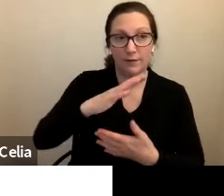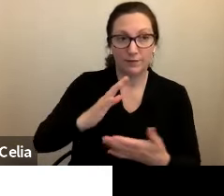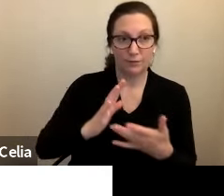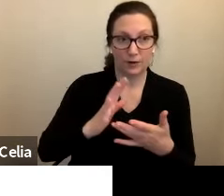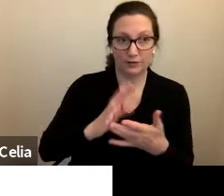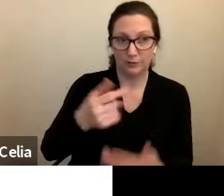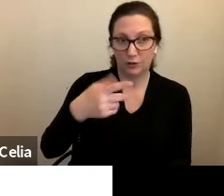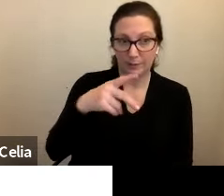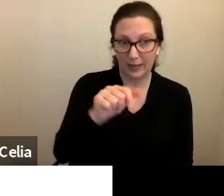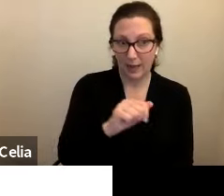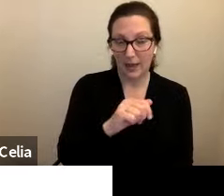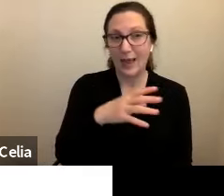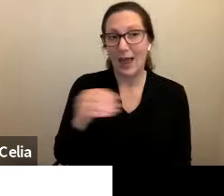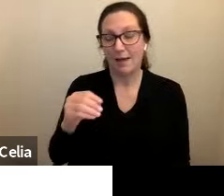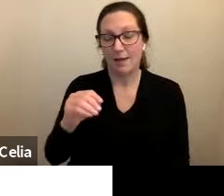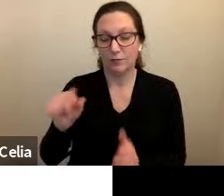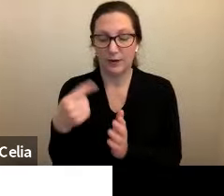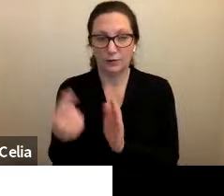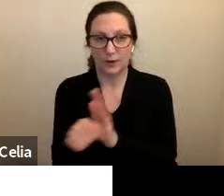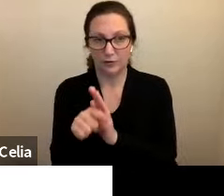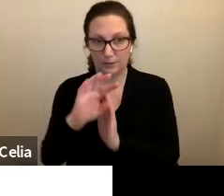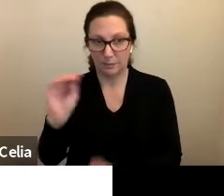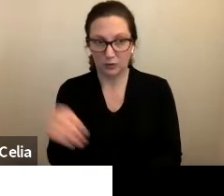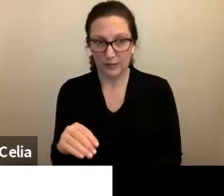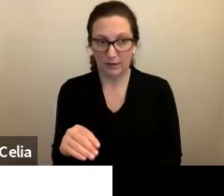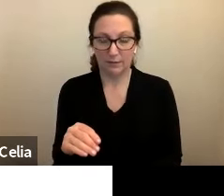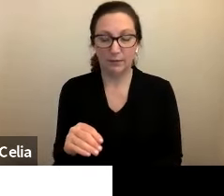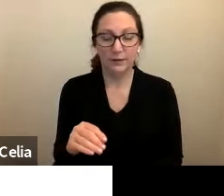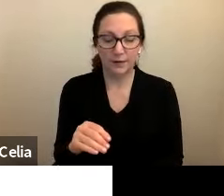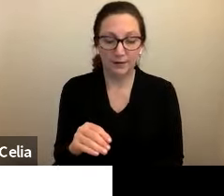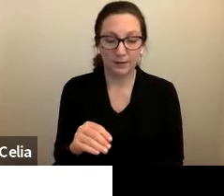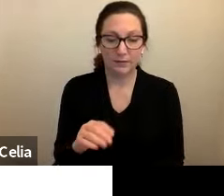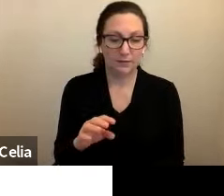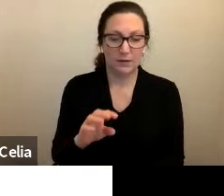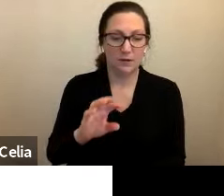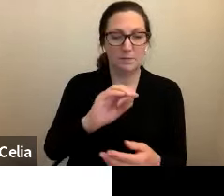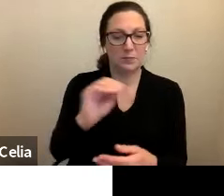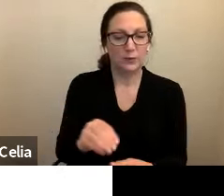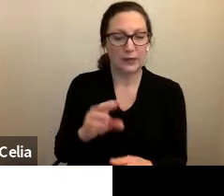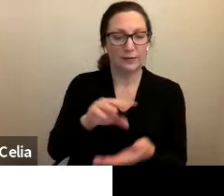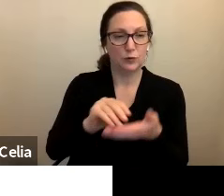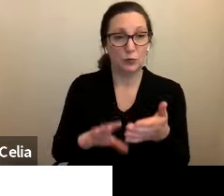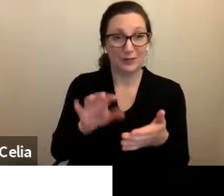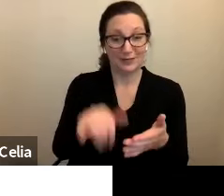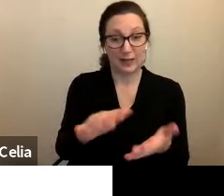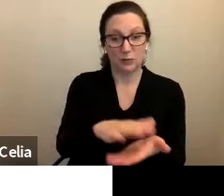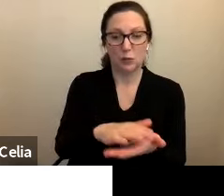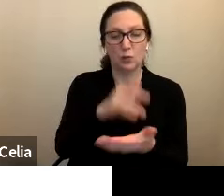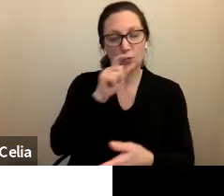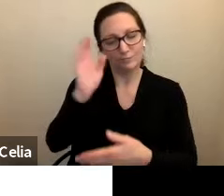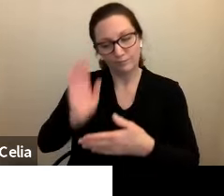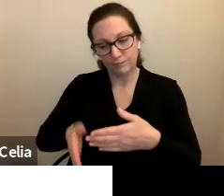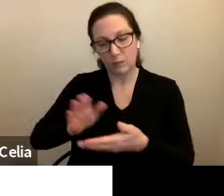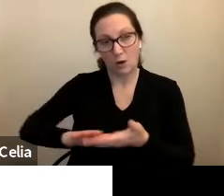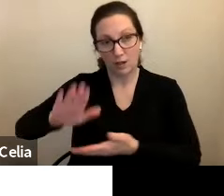or graduation rates, like the percent of students in a school who complete college.